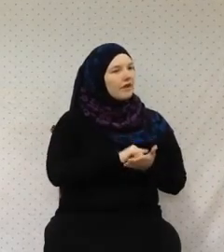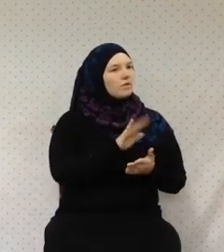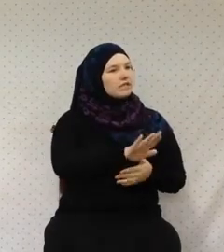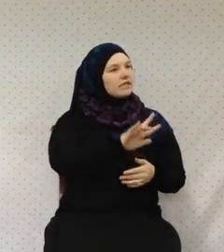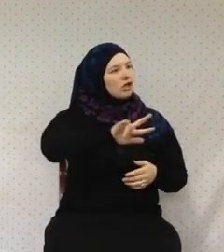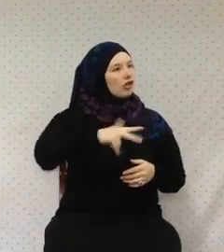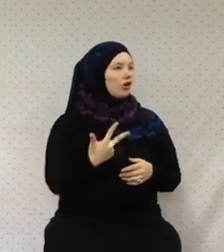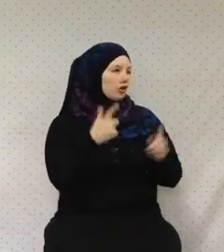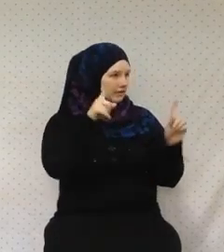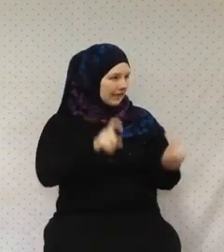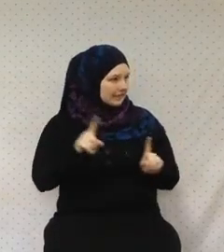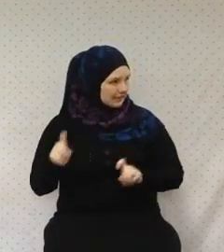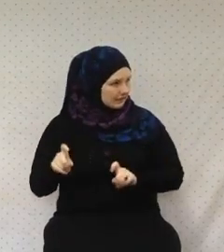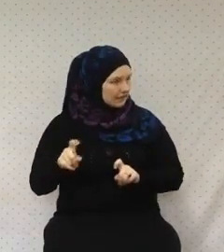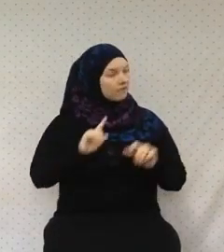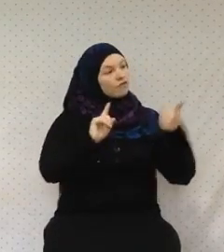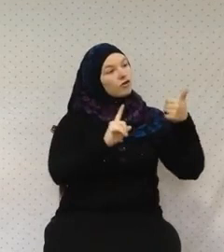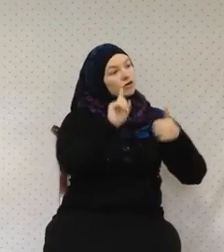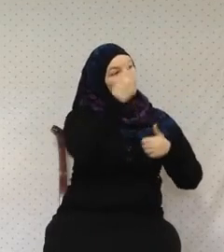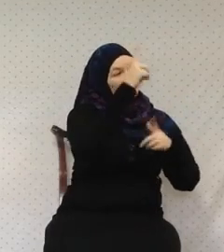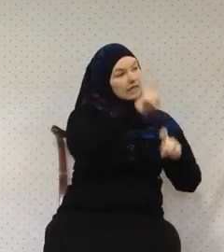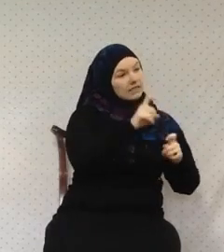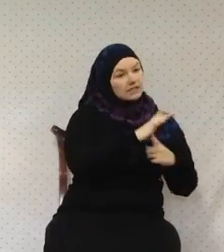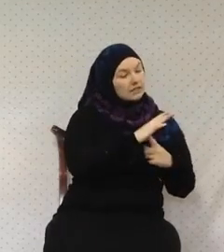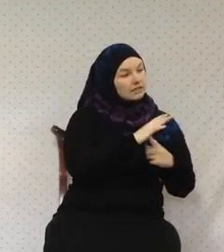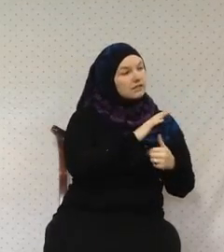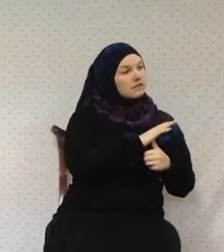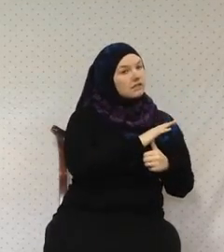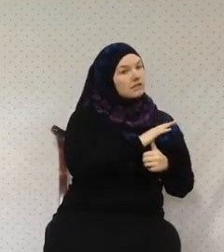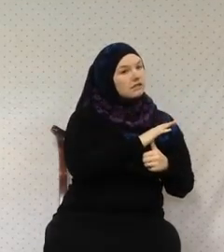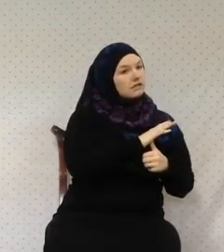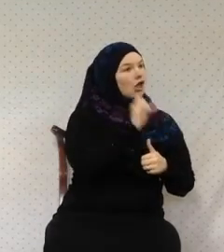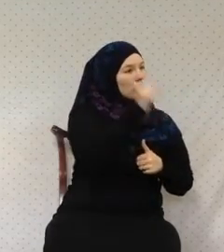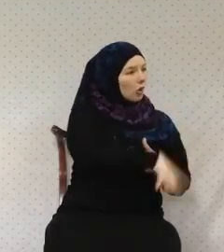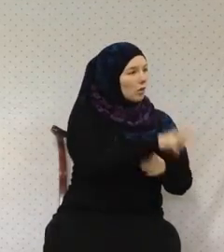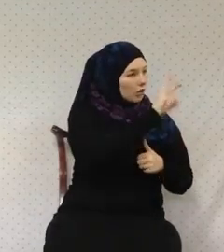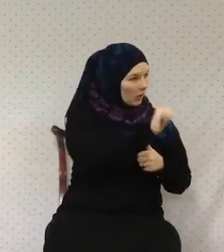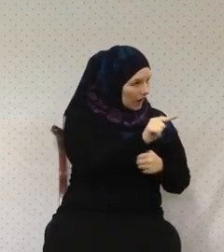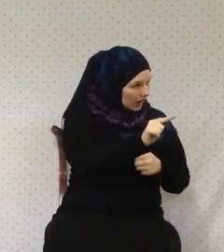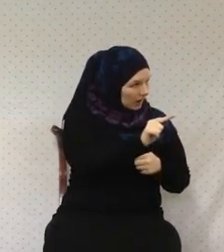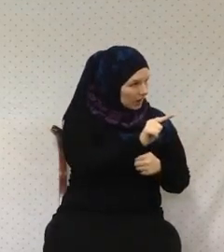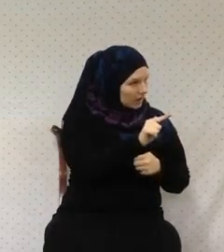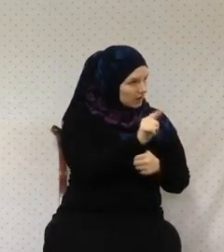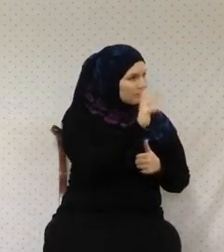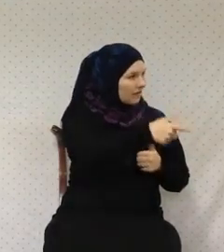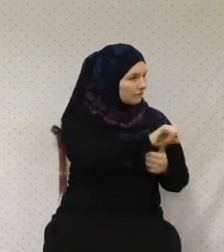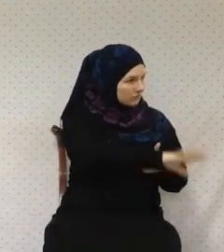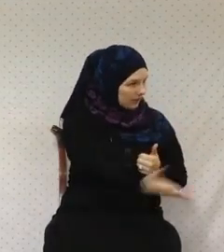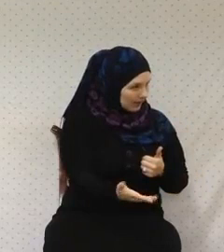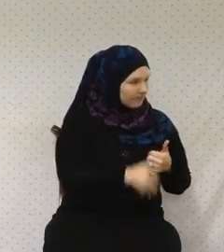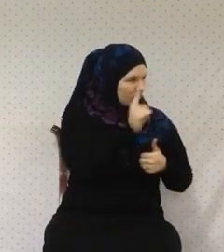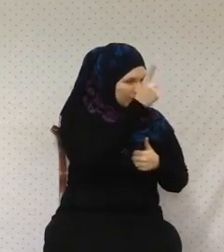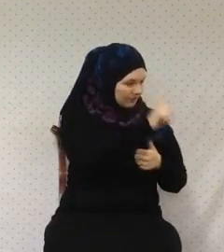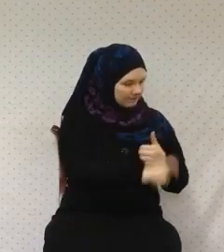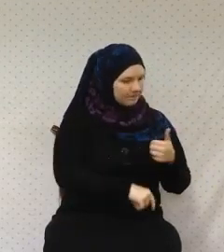his third test. So the first test is he was thrown in a well to be left to